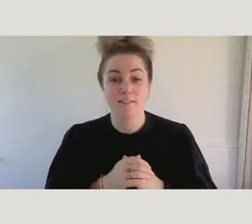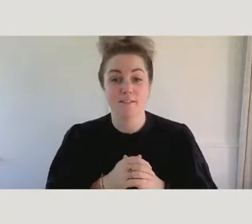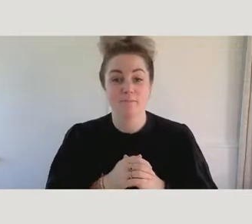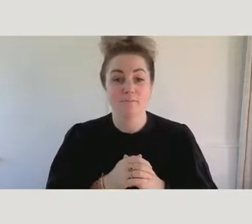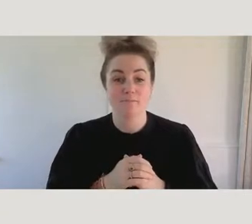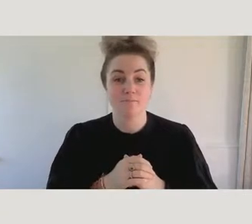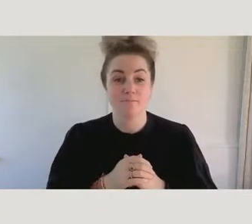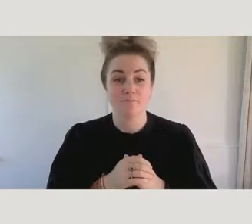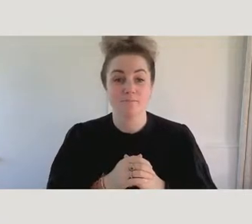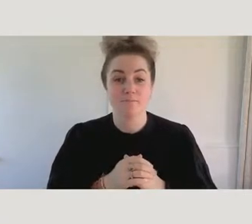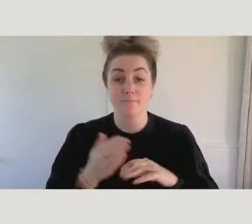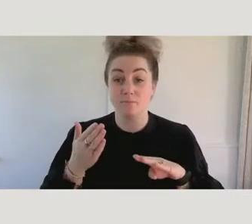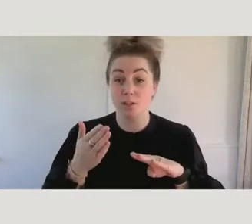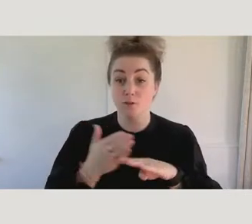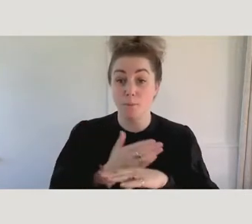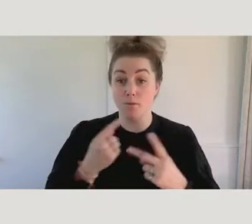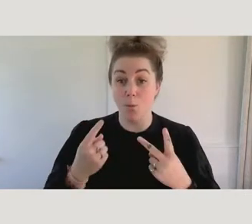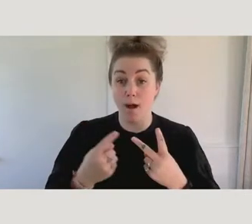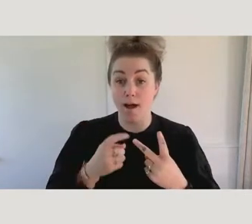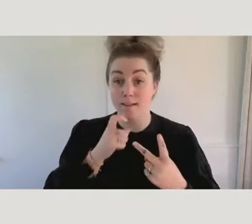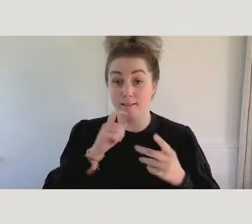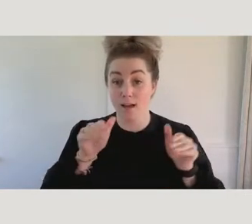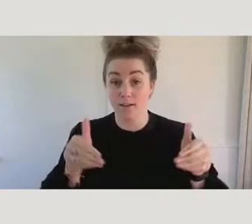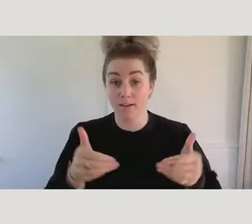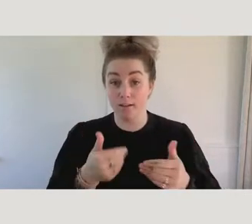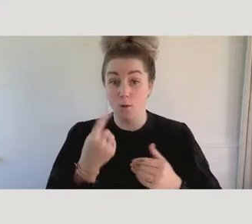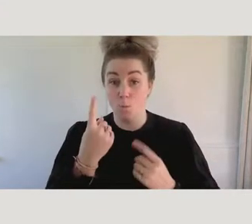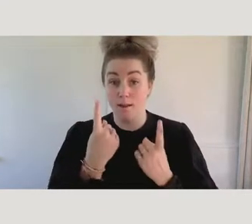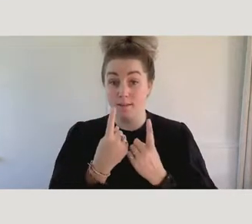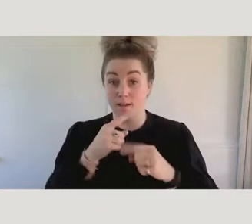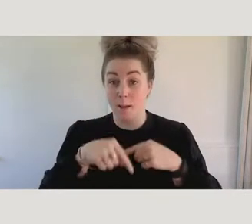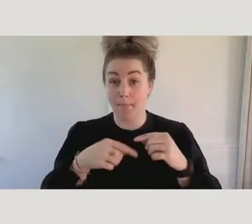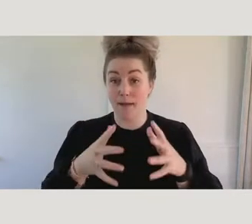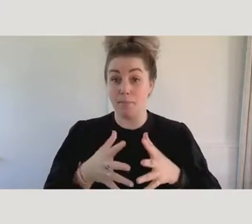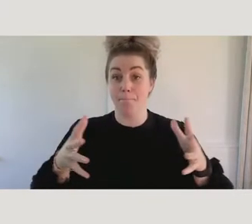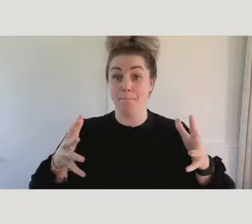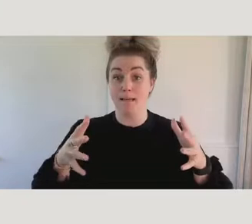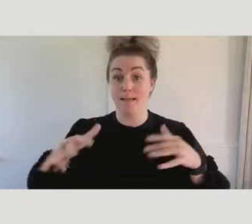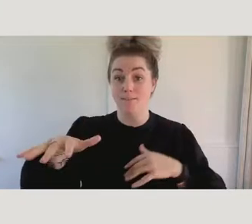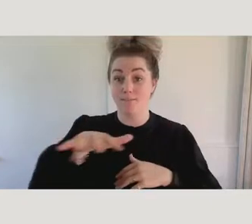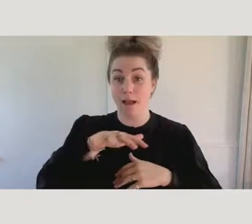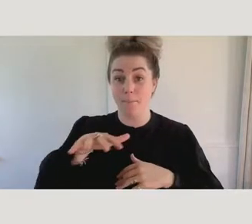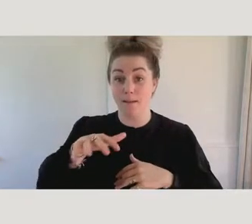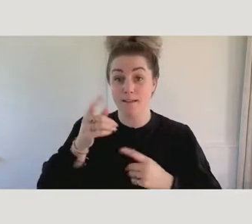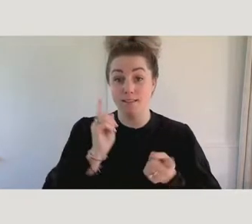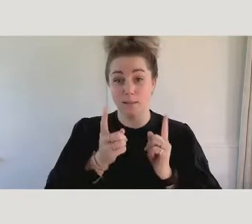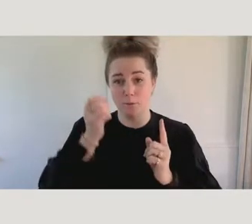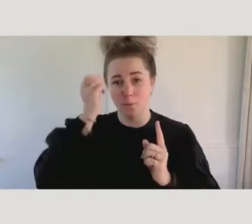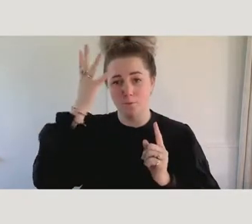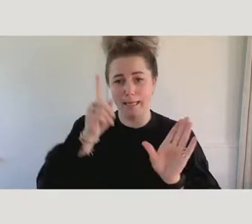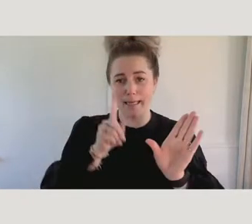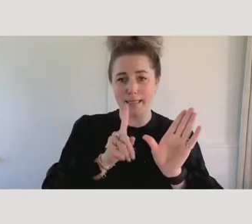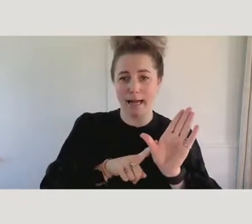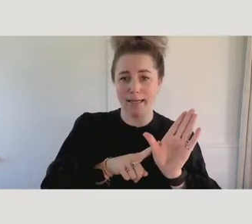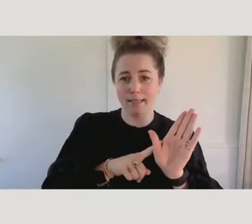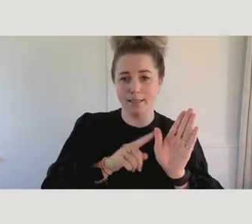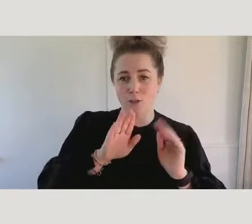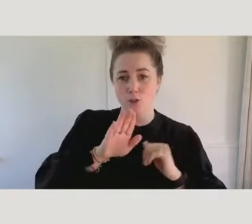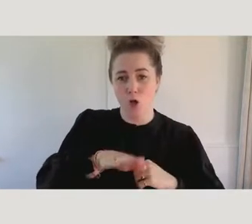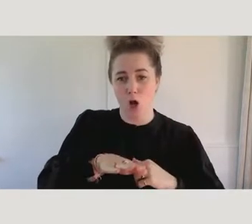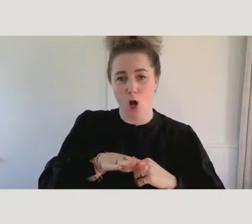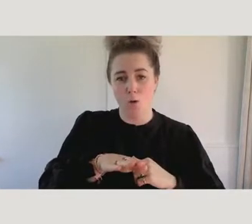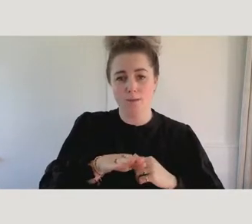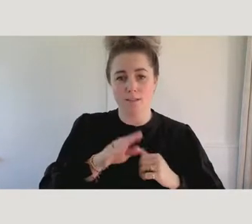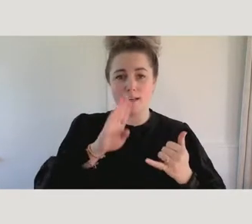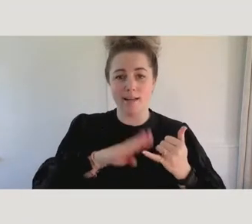um and just before the rest of the stuff you know one of the things about having a big family is sometimes you forget the youngest child so can I ask your last colleague Annie Tonga